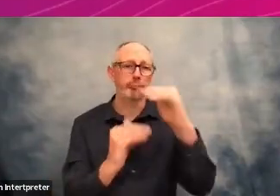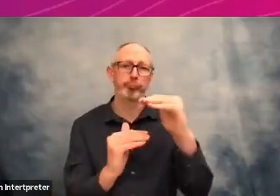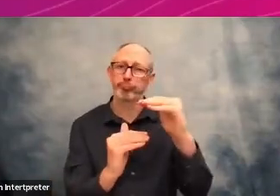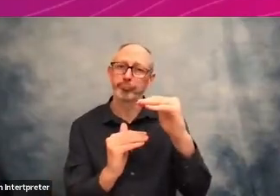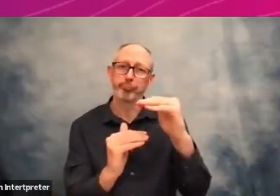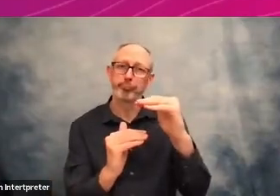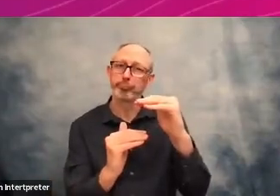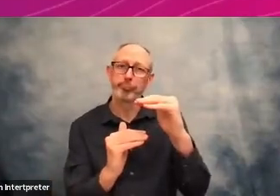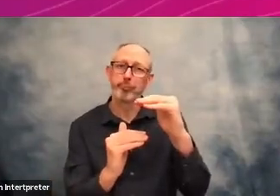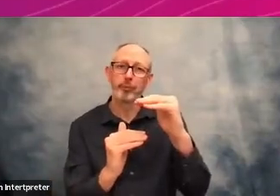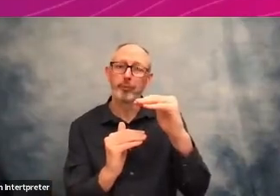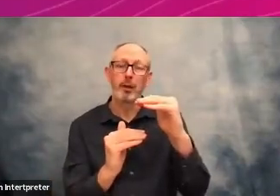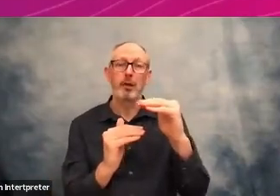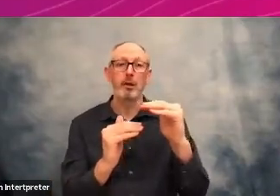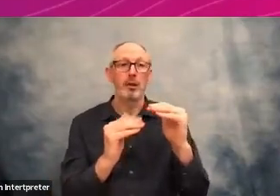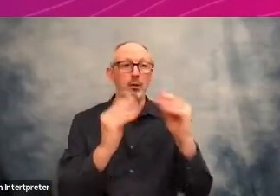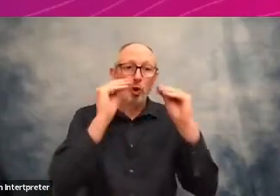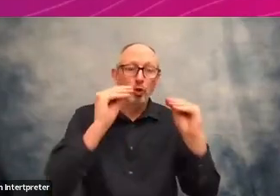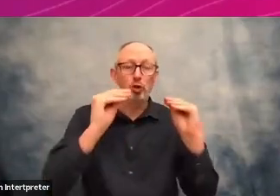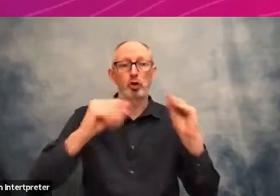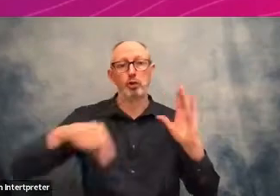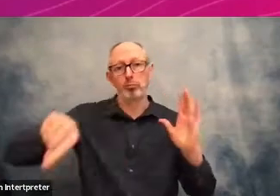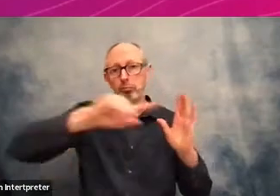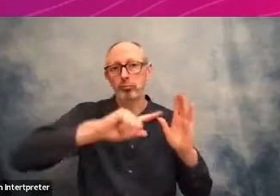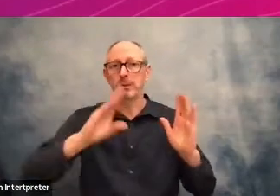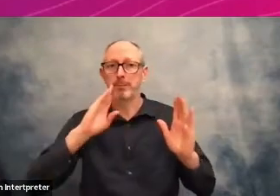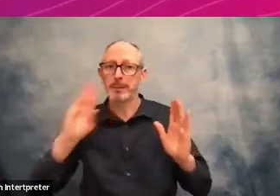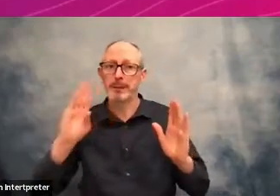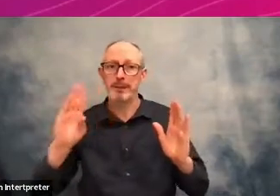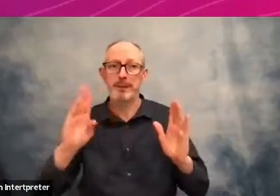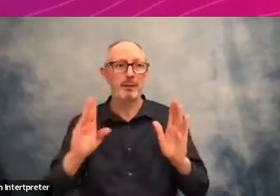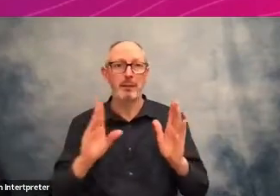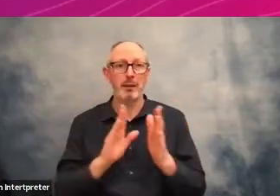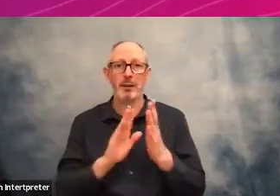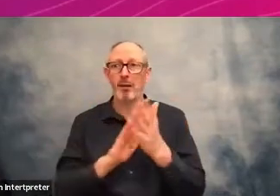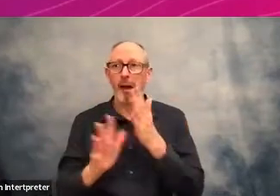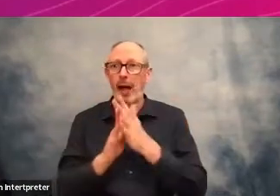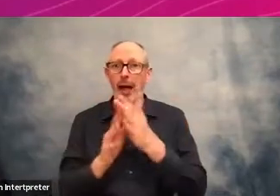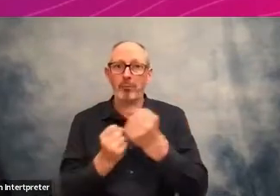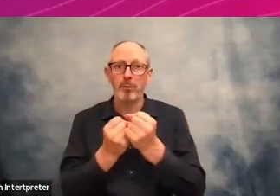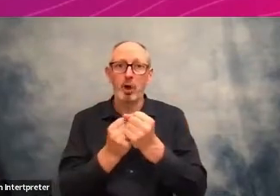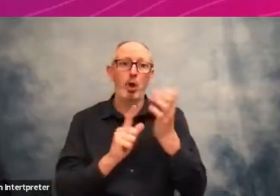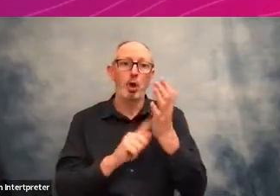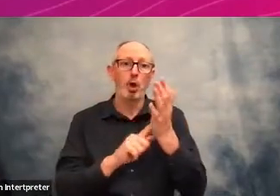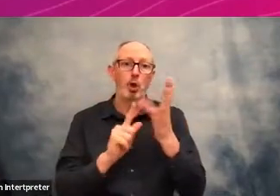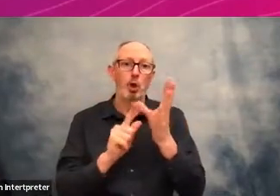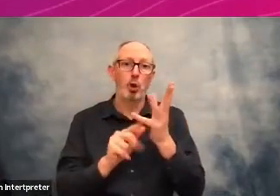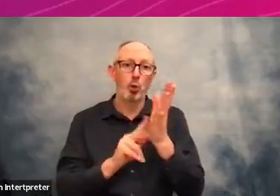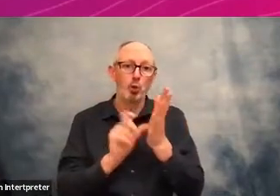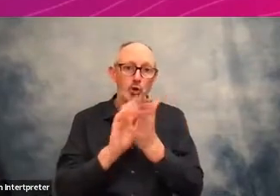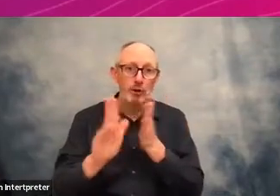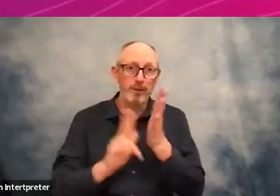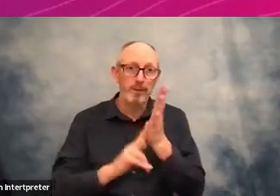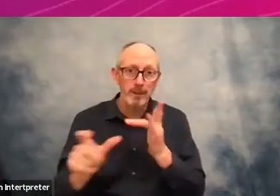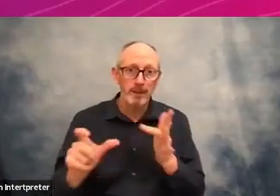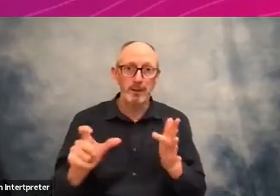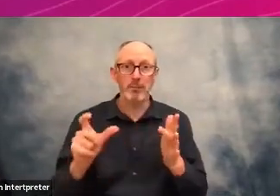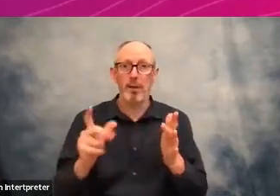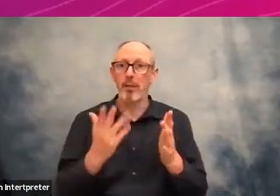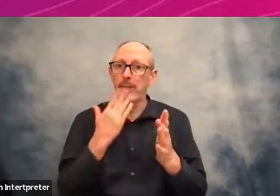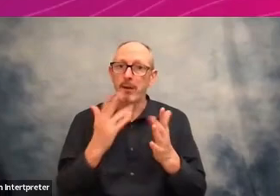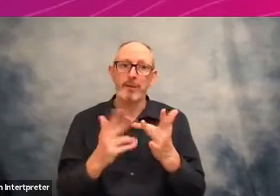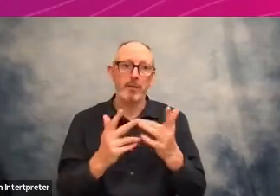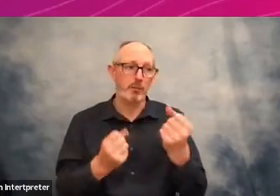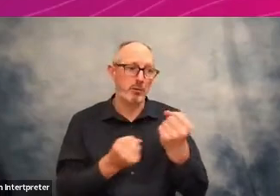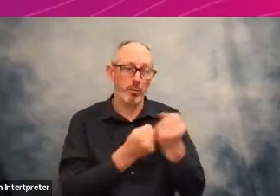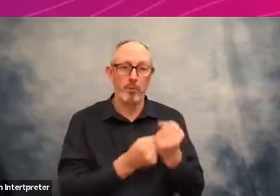of coaches and speakers with the backing of TBG and LaunchVic. So thank you once again. Now, my friends, I leave